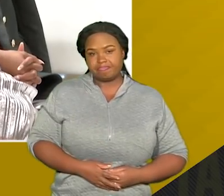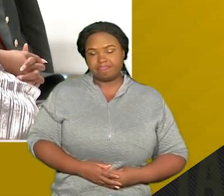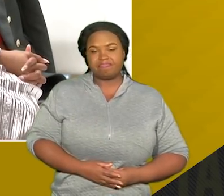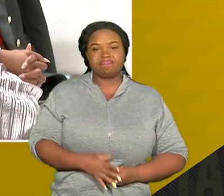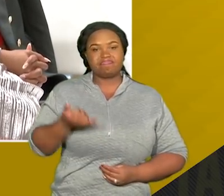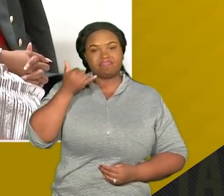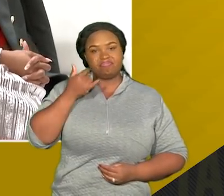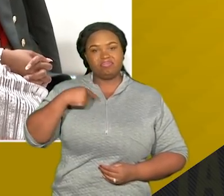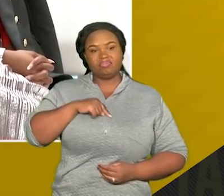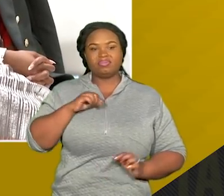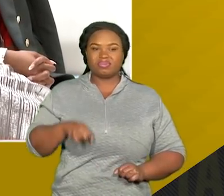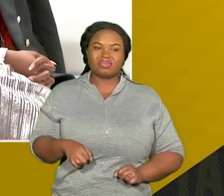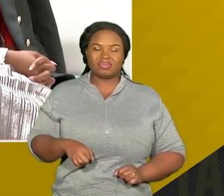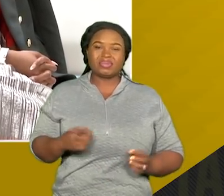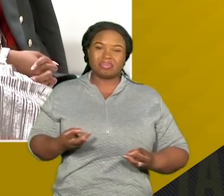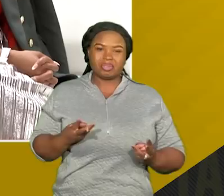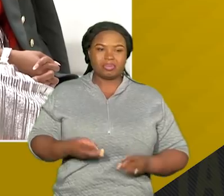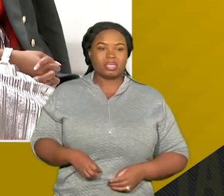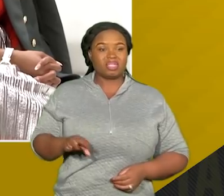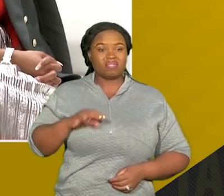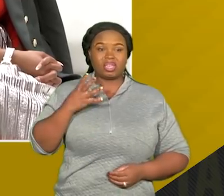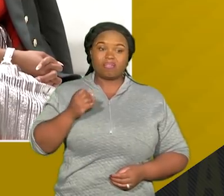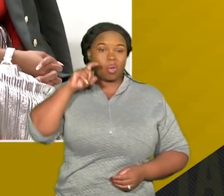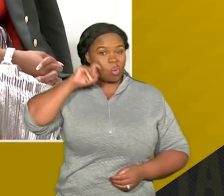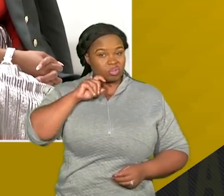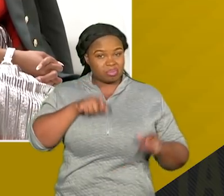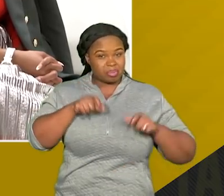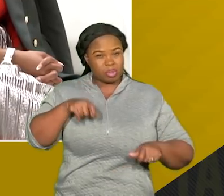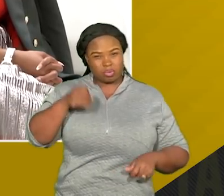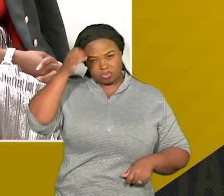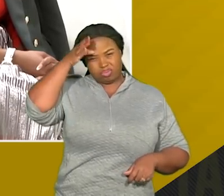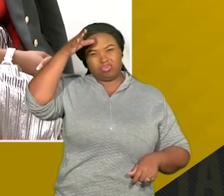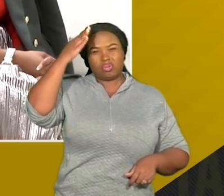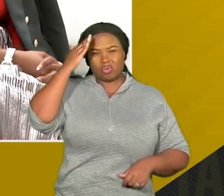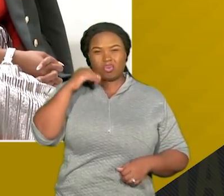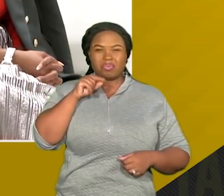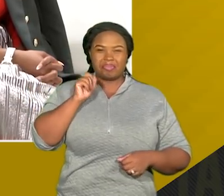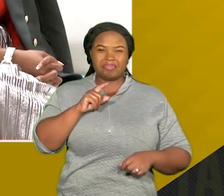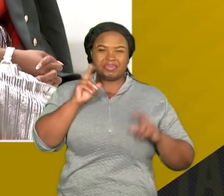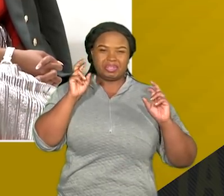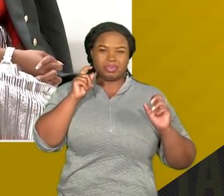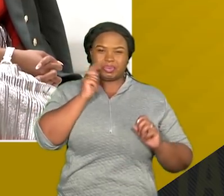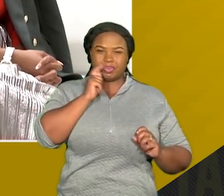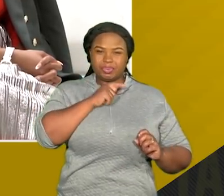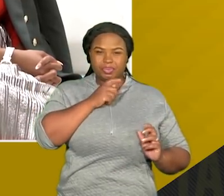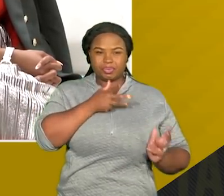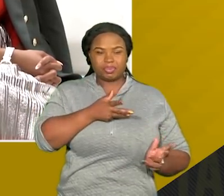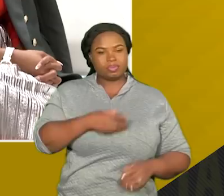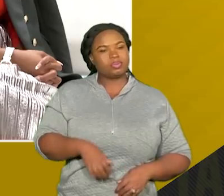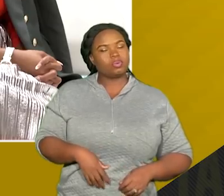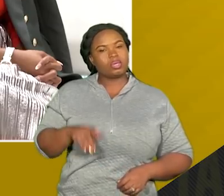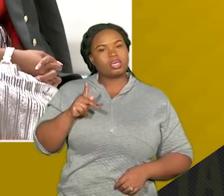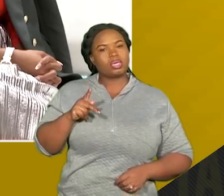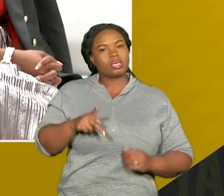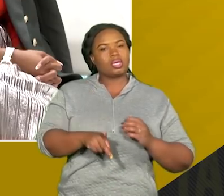work as well. Siyacela ukuthi abantu basinikeze nabantu abadala abanolwazi mhlawumbe lezi zinto esikhuluma ngazo njengamanje njengokuthakathi. Let's go to Anonymous in